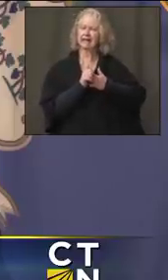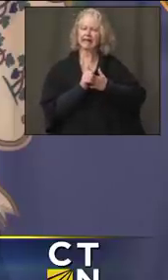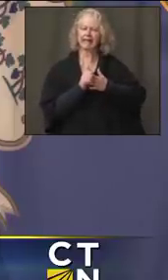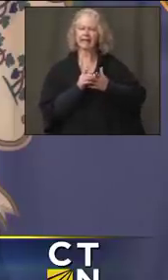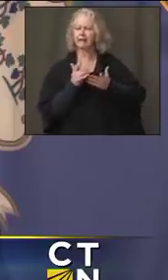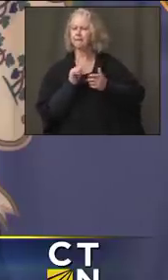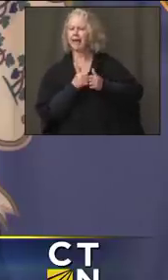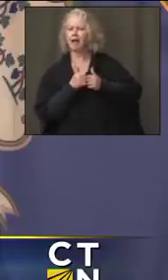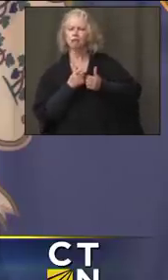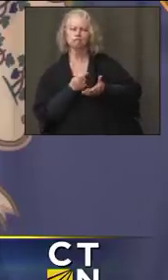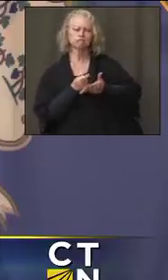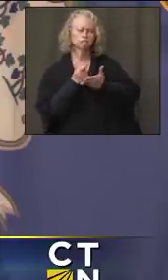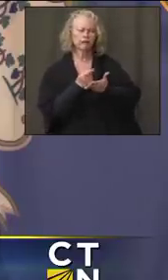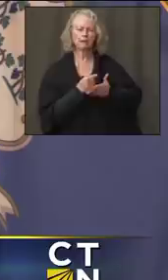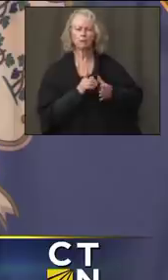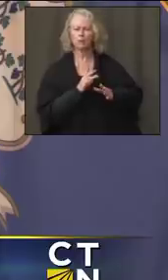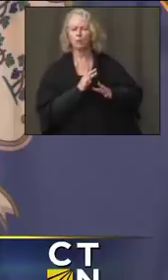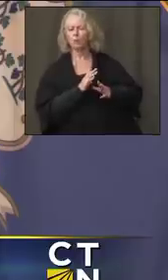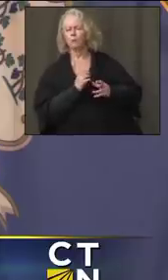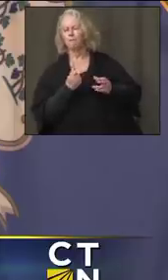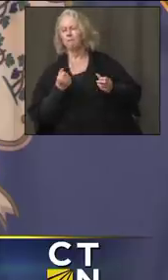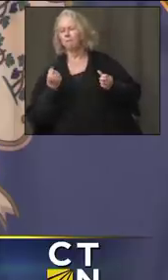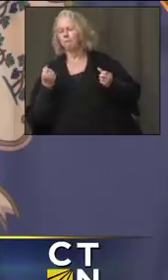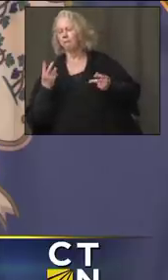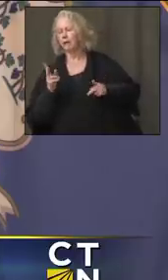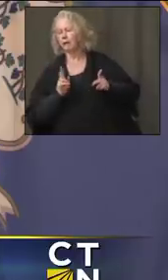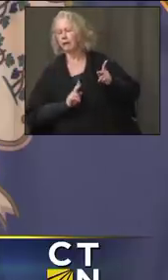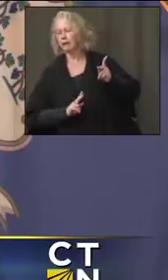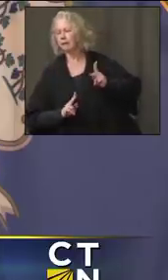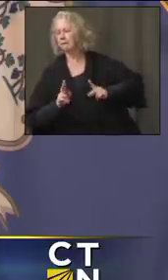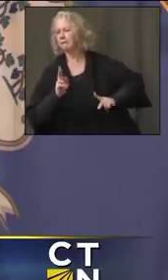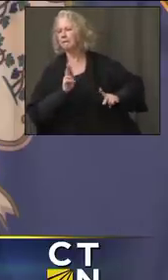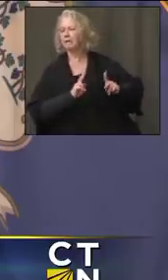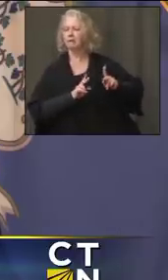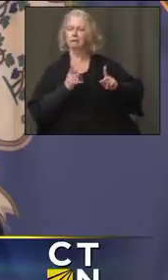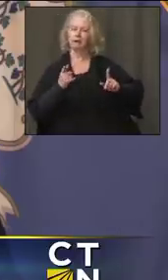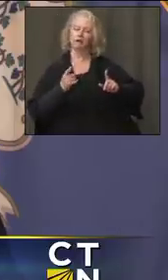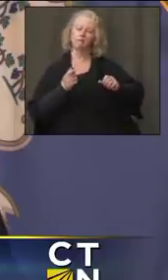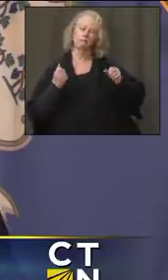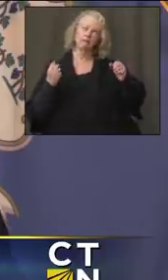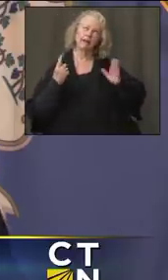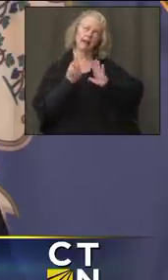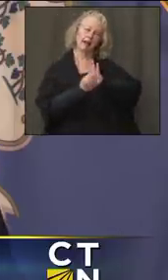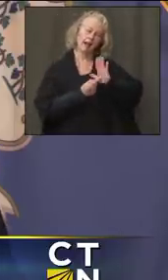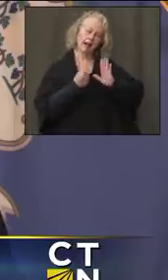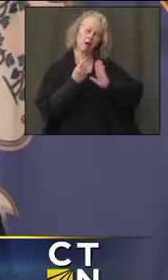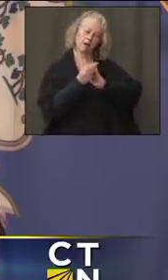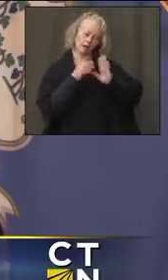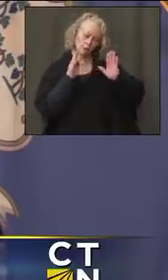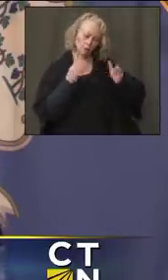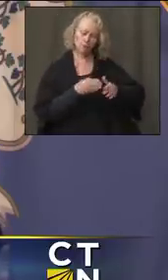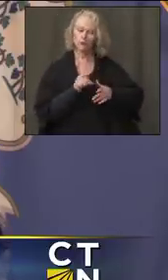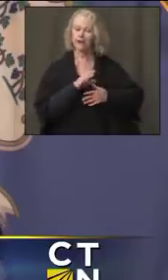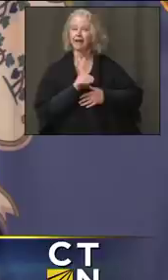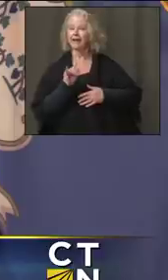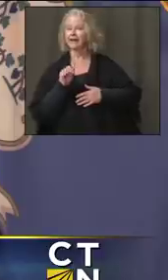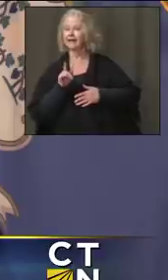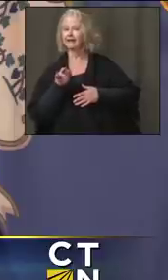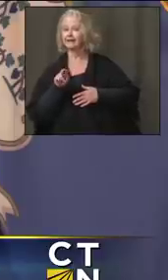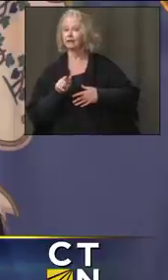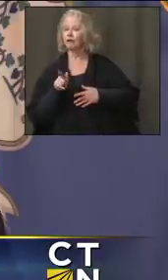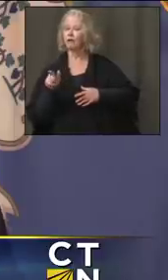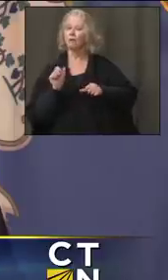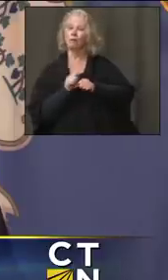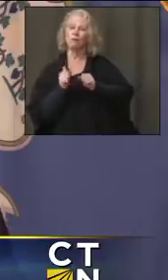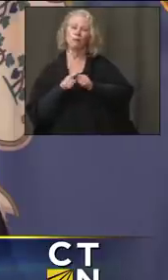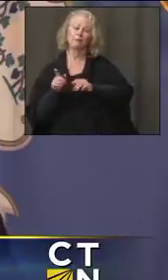therapies, the amazing number of people and the dozens and hundreds of hours you have put in. And Indra, the business folks you have